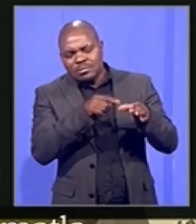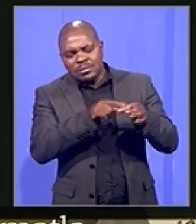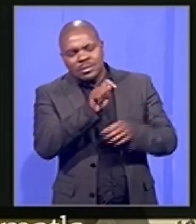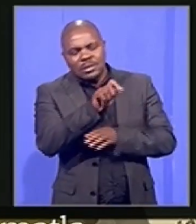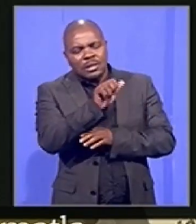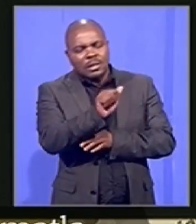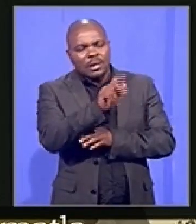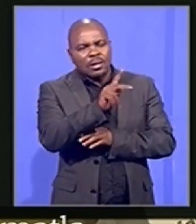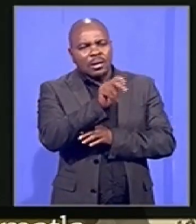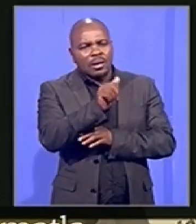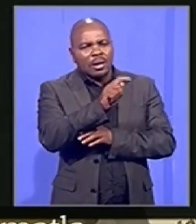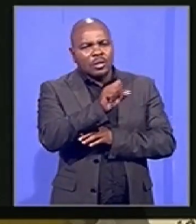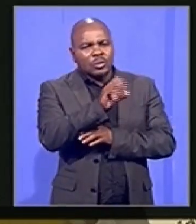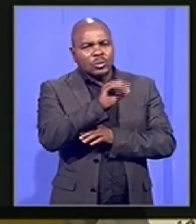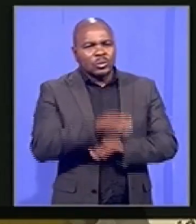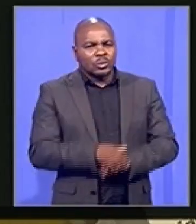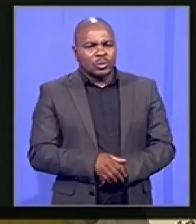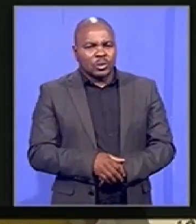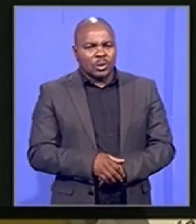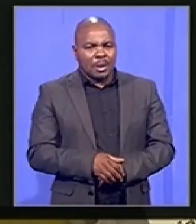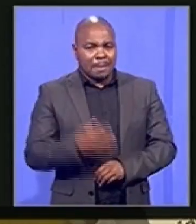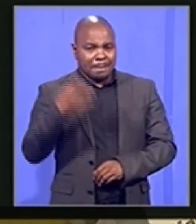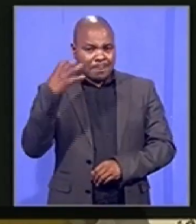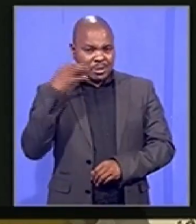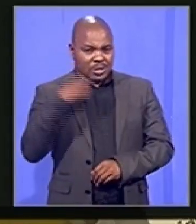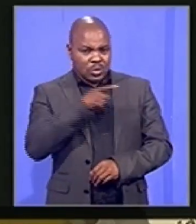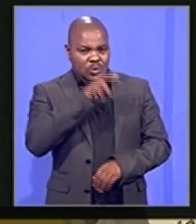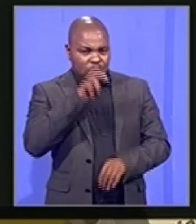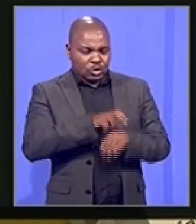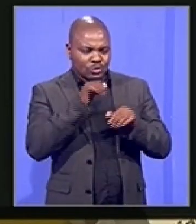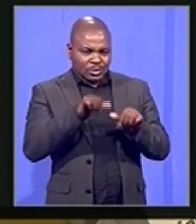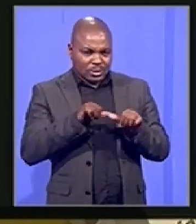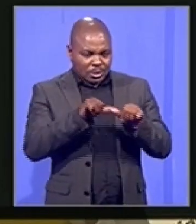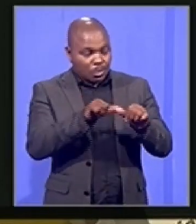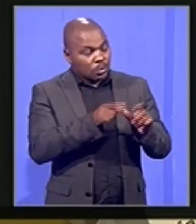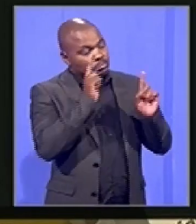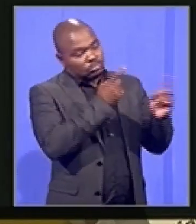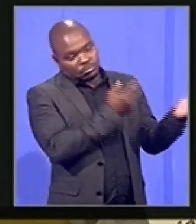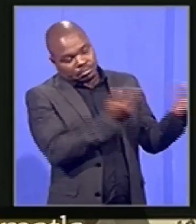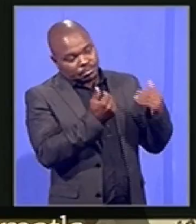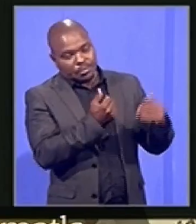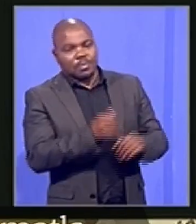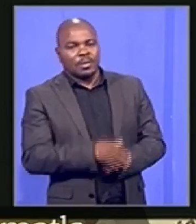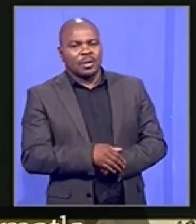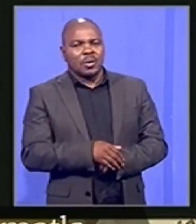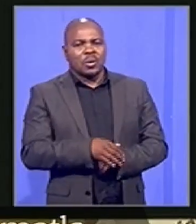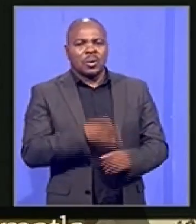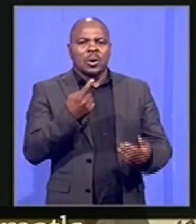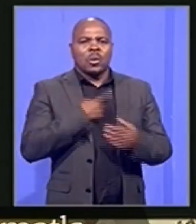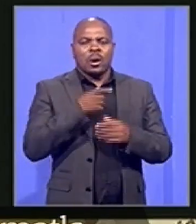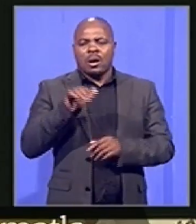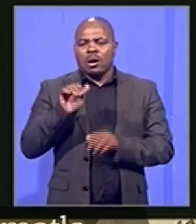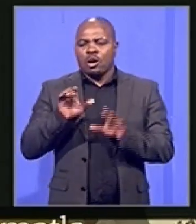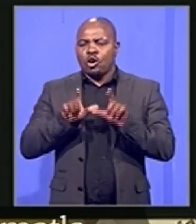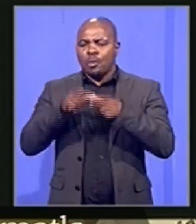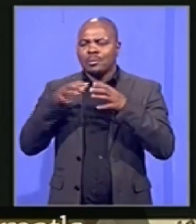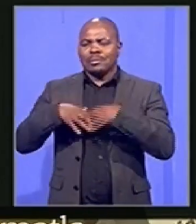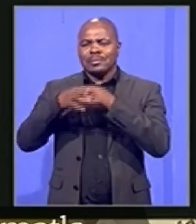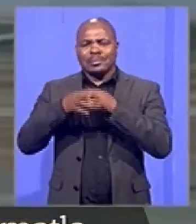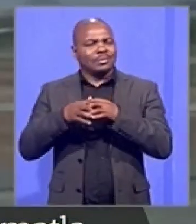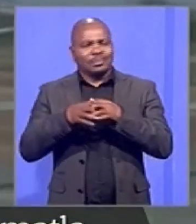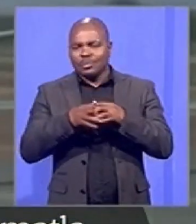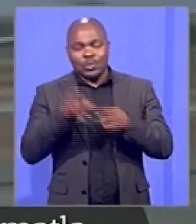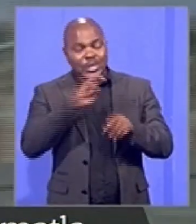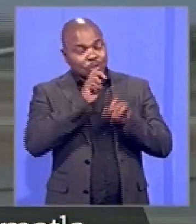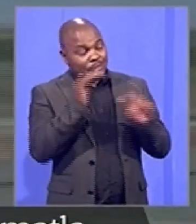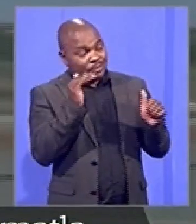subpoena the minister. While we give this, but we have to continue subpoenaing the minister. We cannot just go to ad hoc committee without having gone to that.